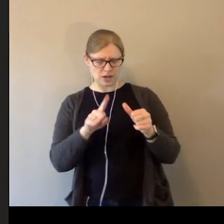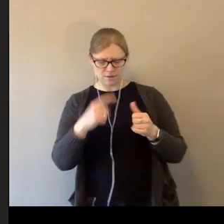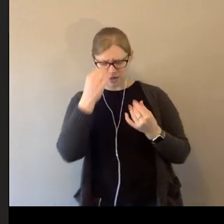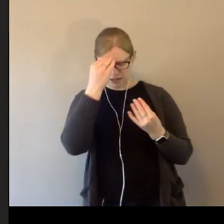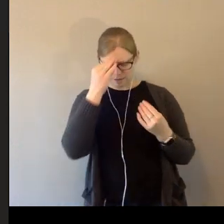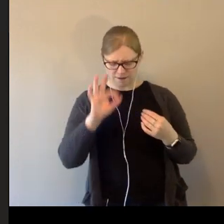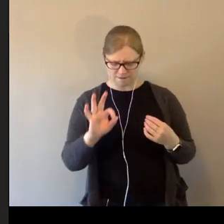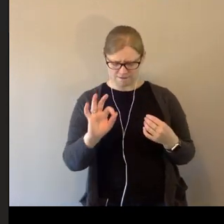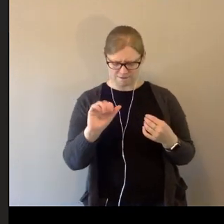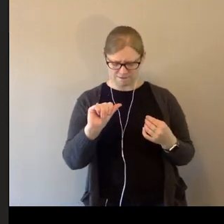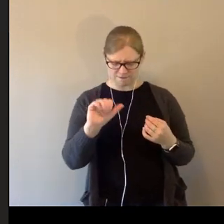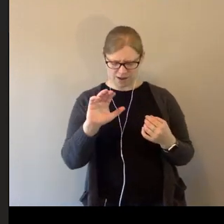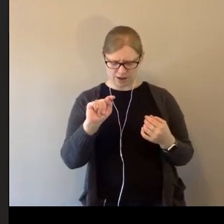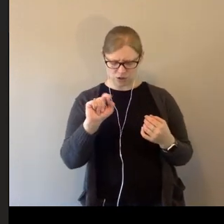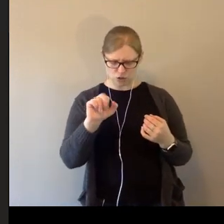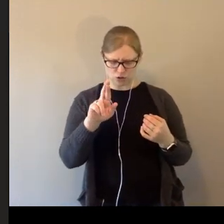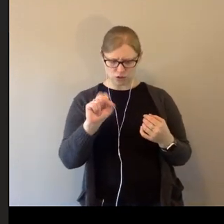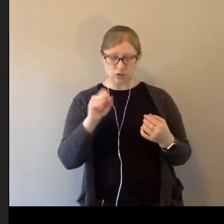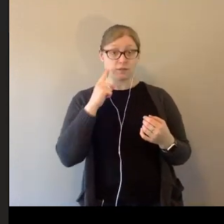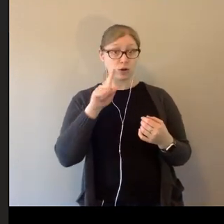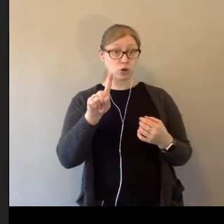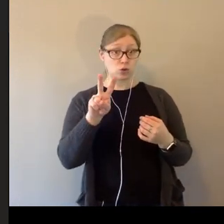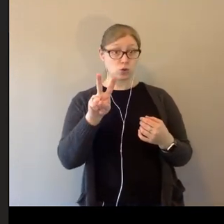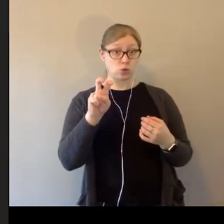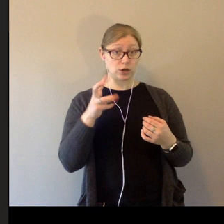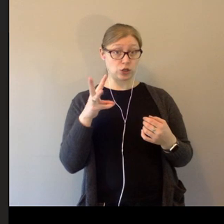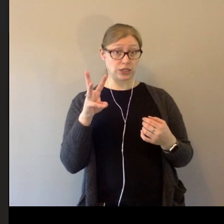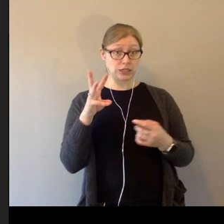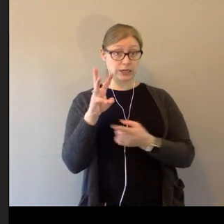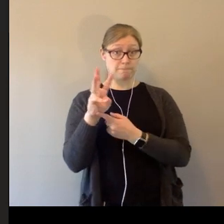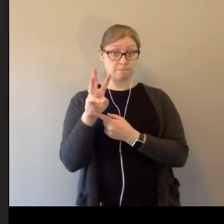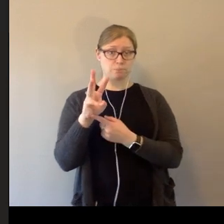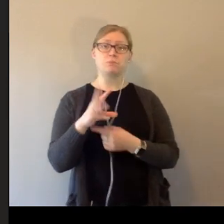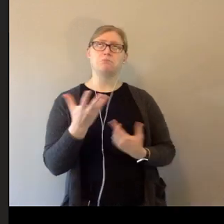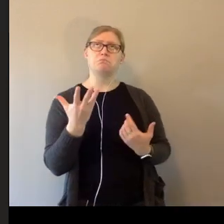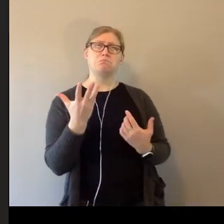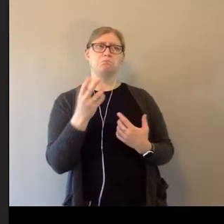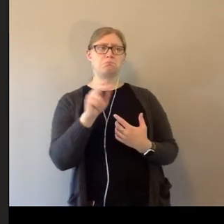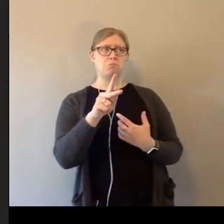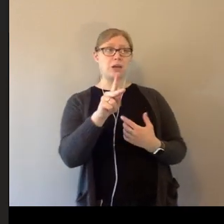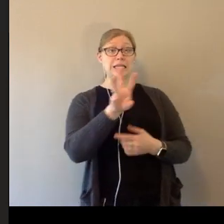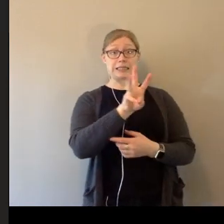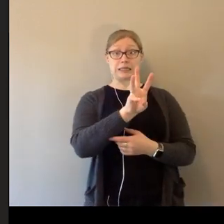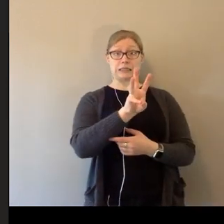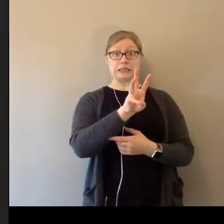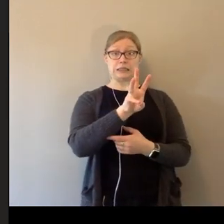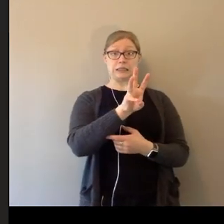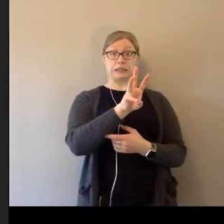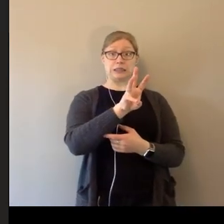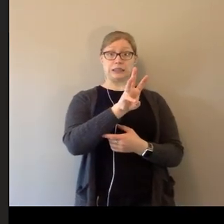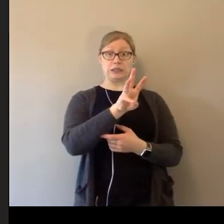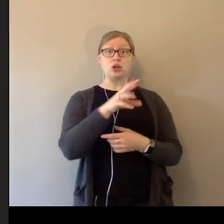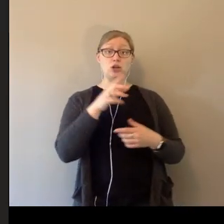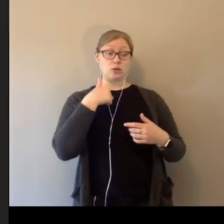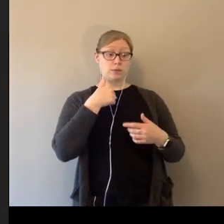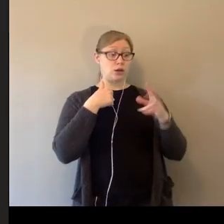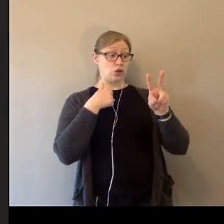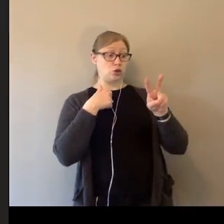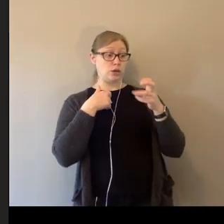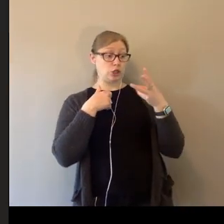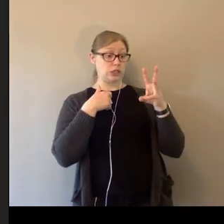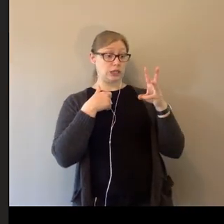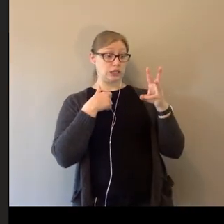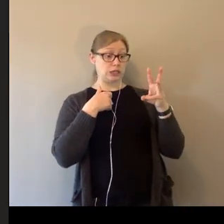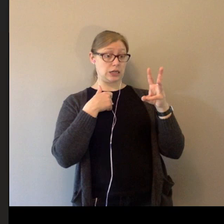of 216. I happen to know that 6 goes into 216. So if I divide 6 into 216, notice the difference